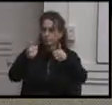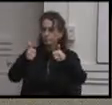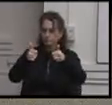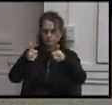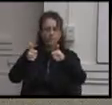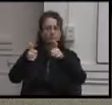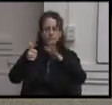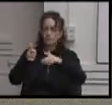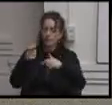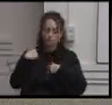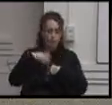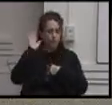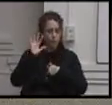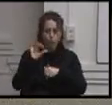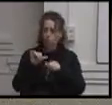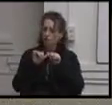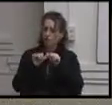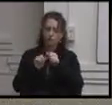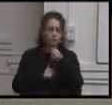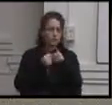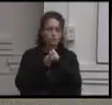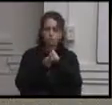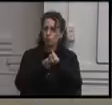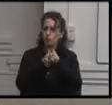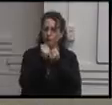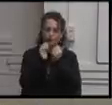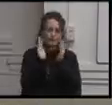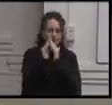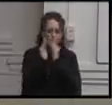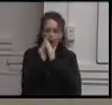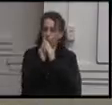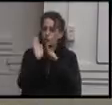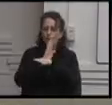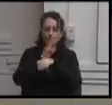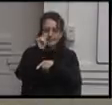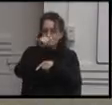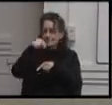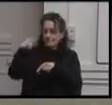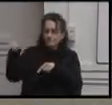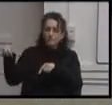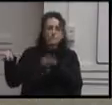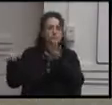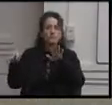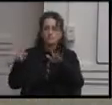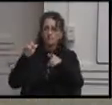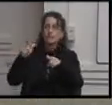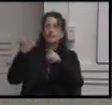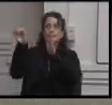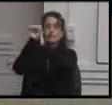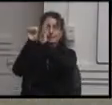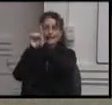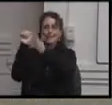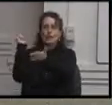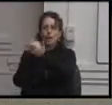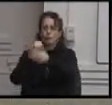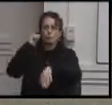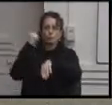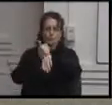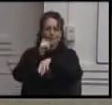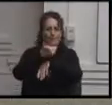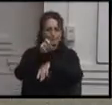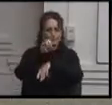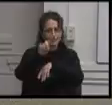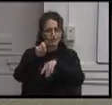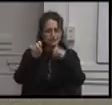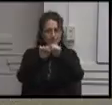continue to support downtown businesses in this way, which is the structure that's been established through the state government. So that's, well, again,